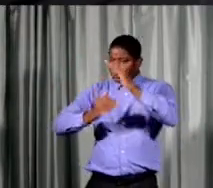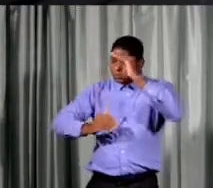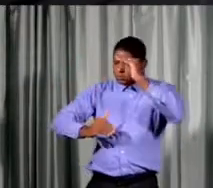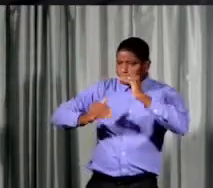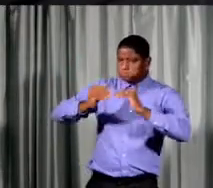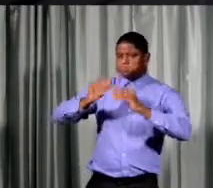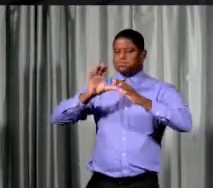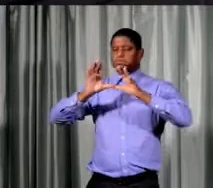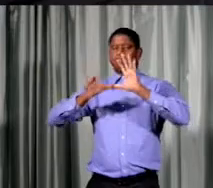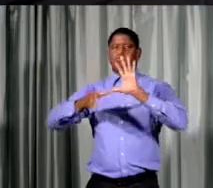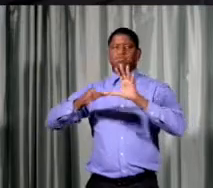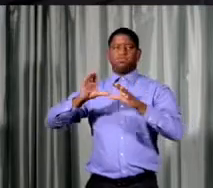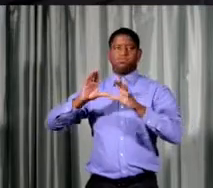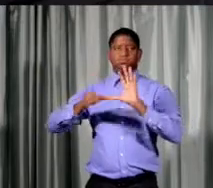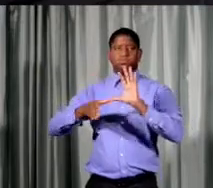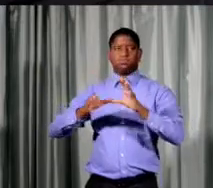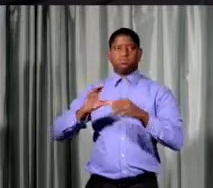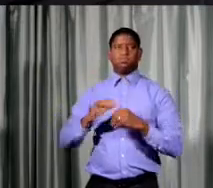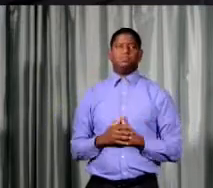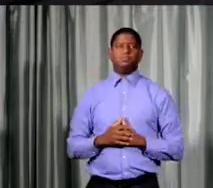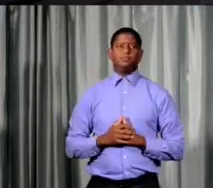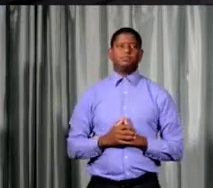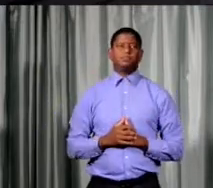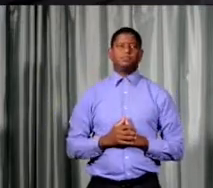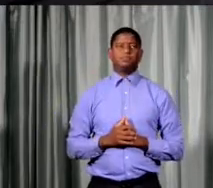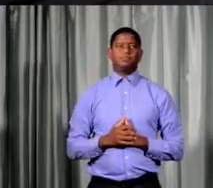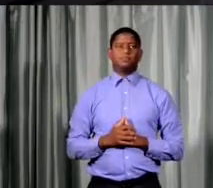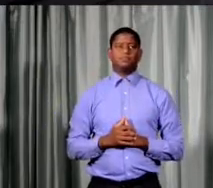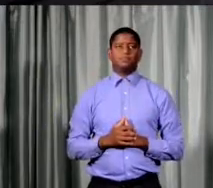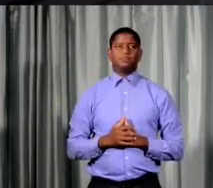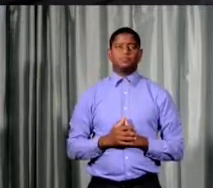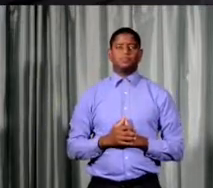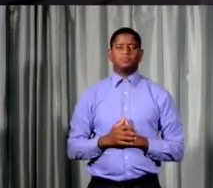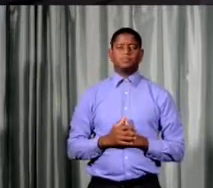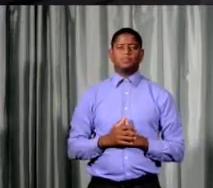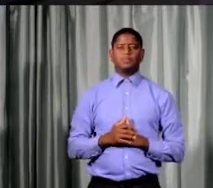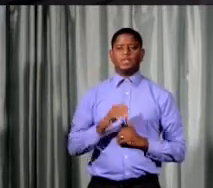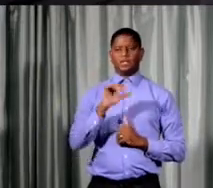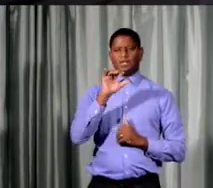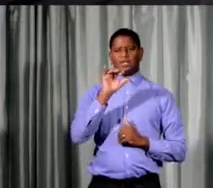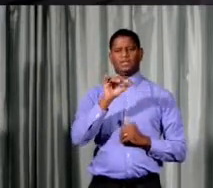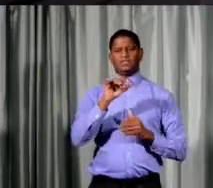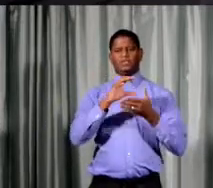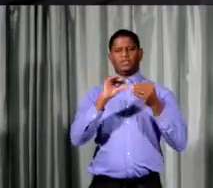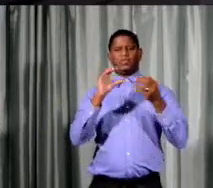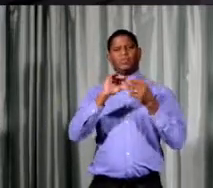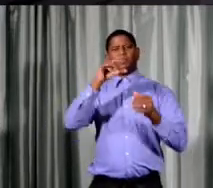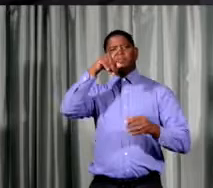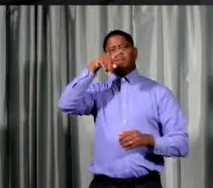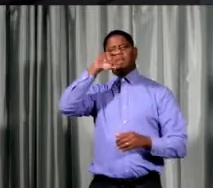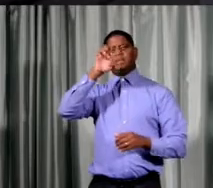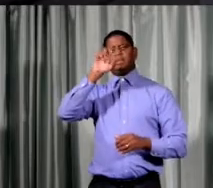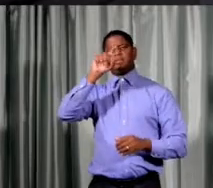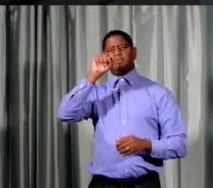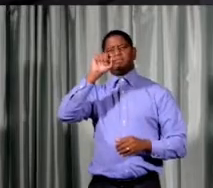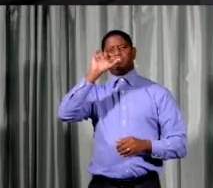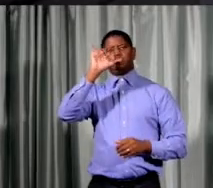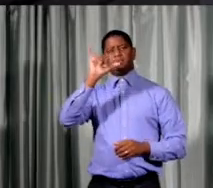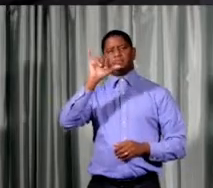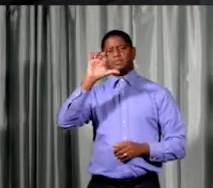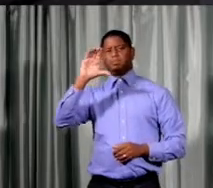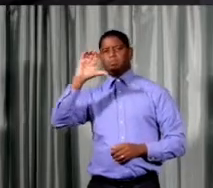your cash. You do your bank reconciliation. Well, you may not bother with petty cash funds. That tends to be for larger